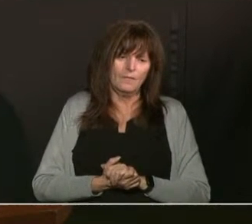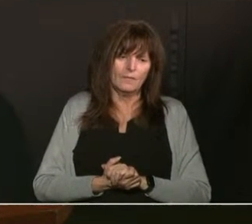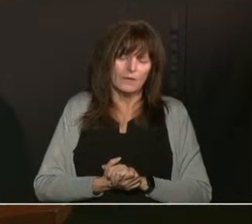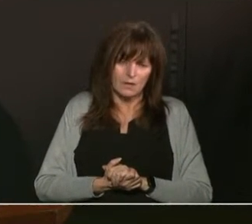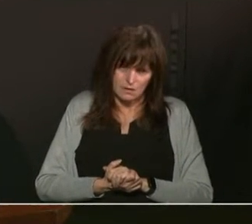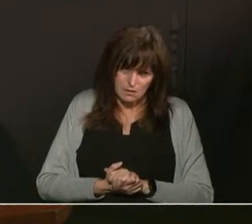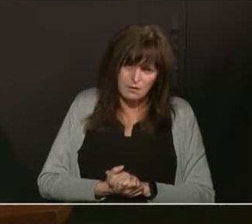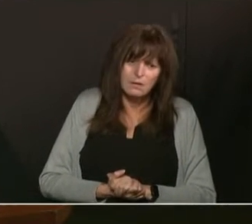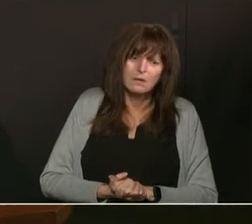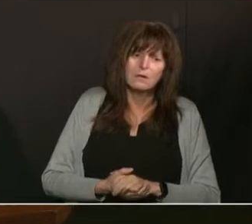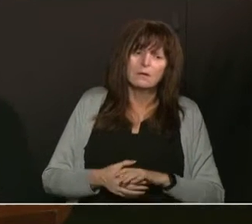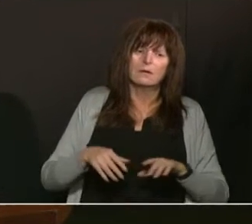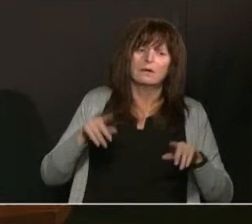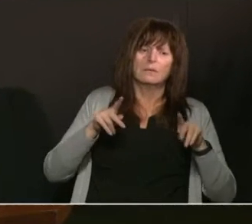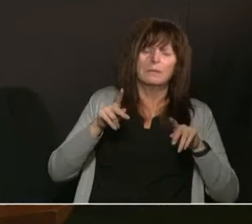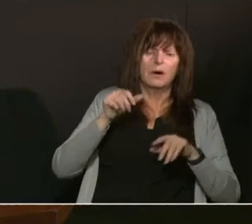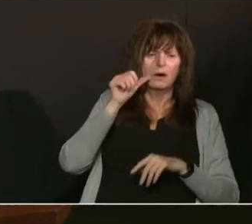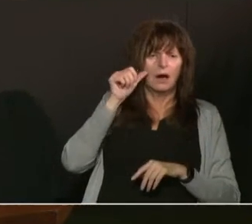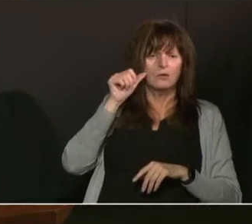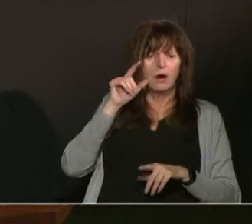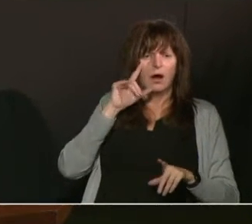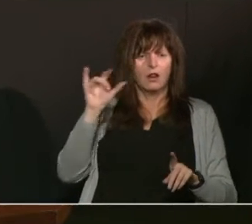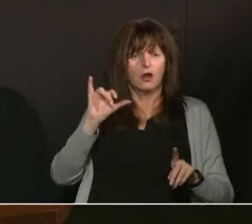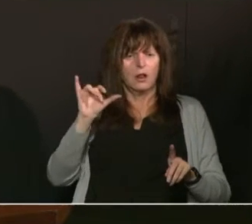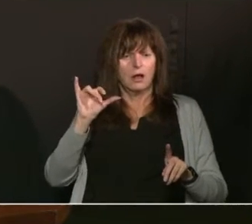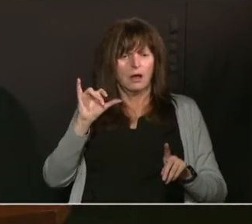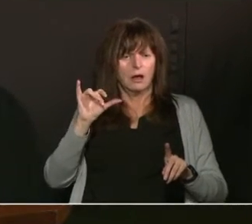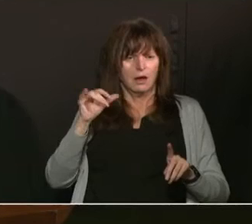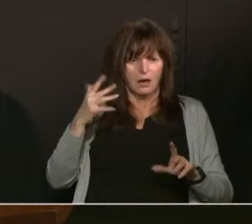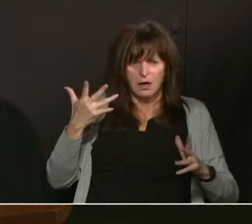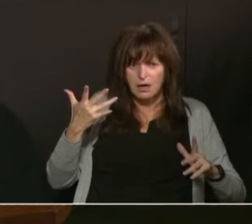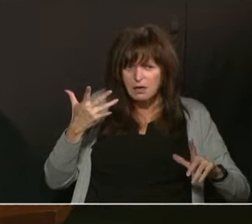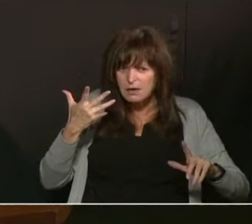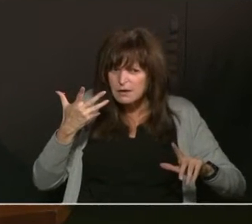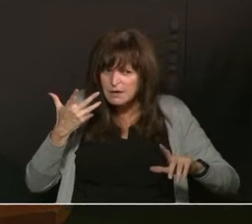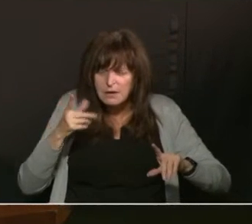far as people trying to book, we were hearing from, I know